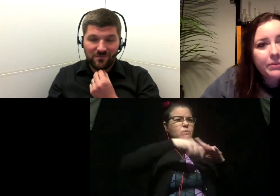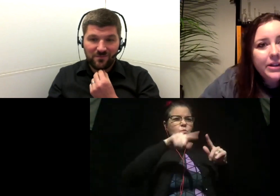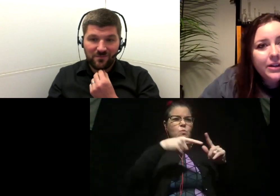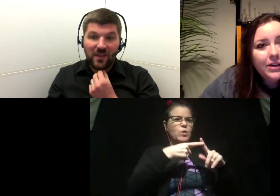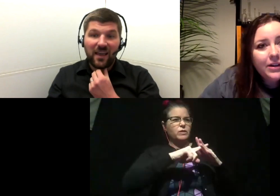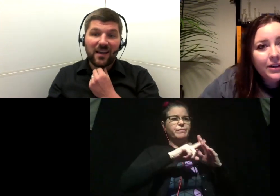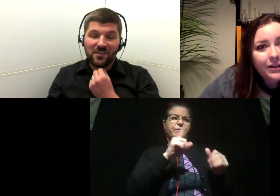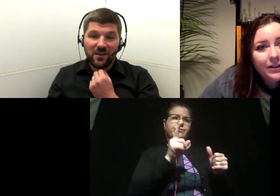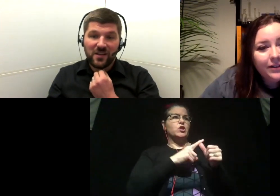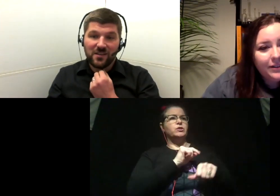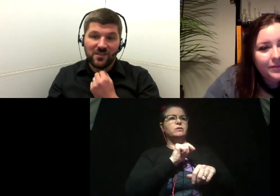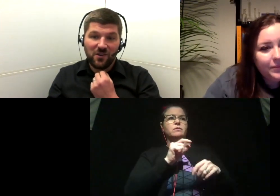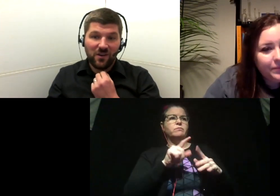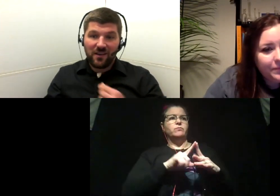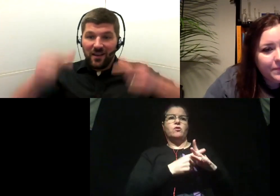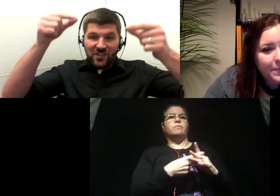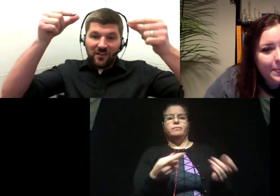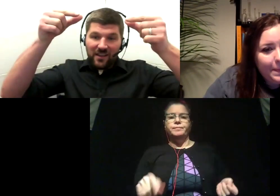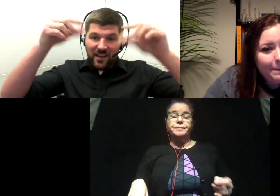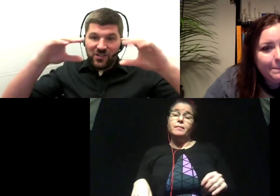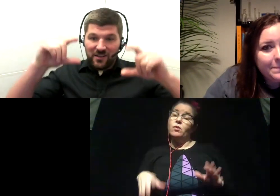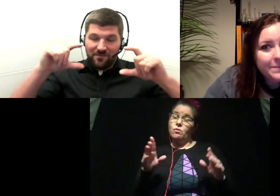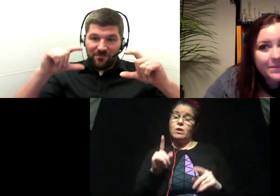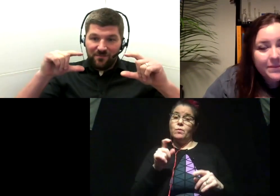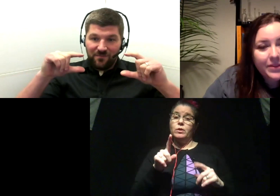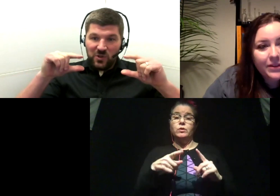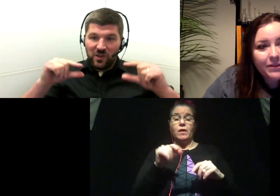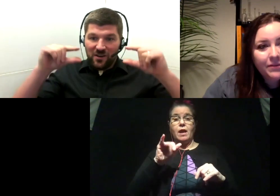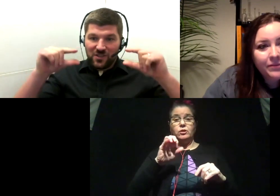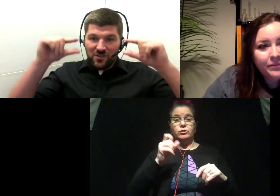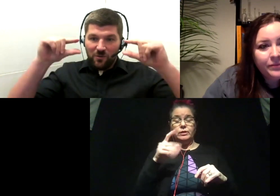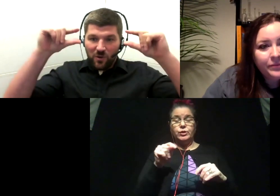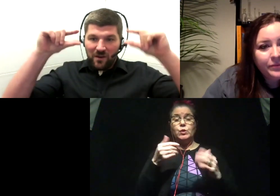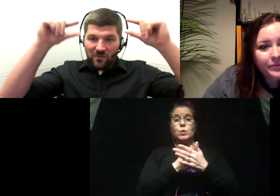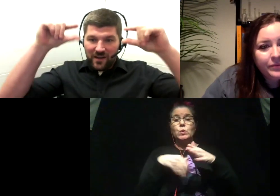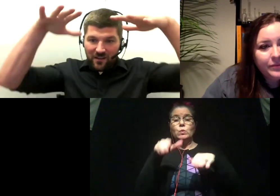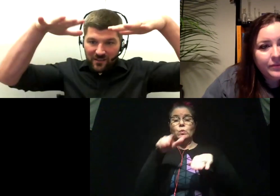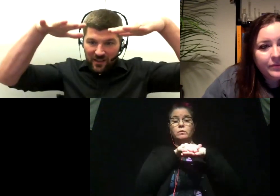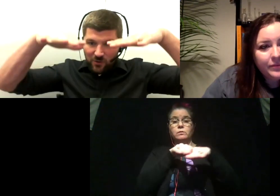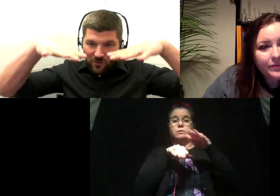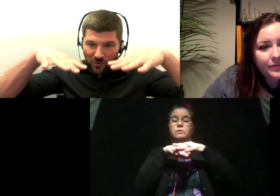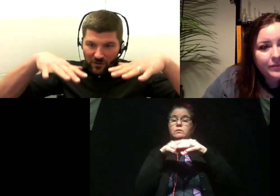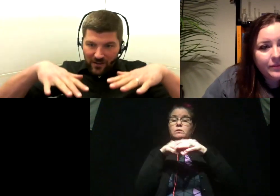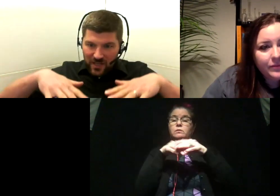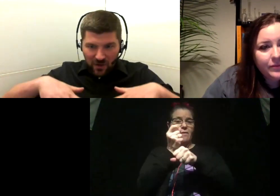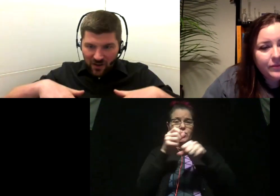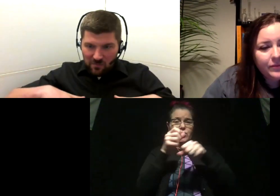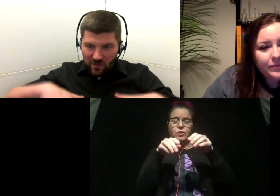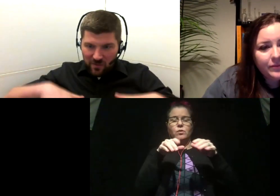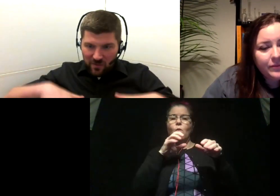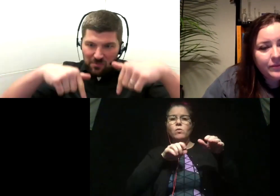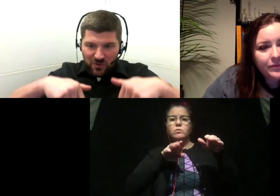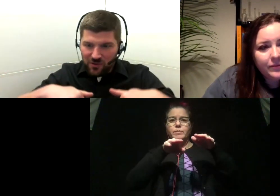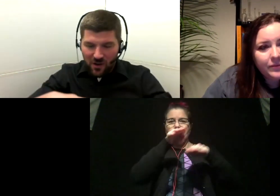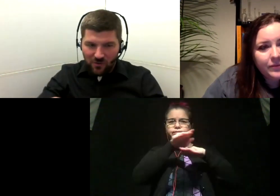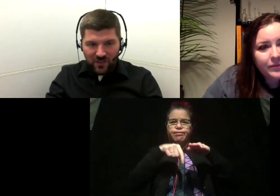form? Excellent question. So generally on the ice sheet, new layers of snow form every year, and then the older layers get buried and buried. So